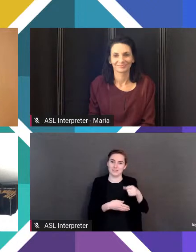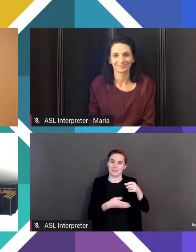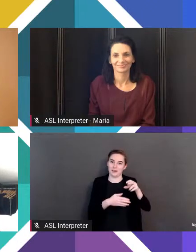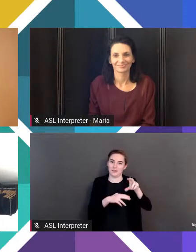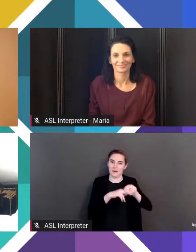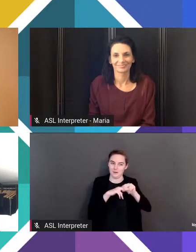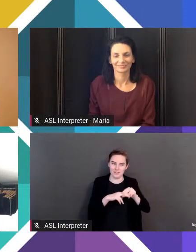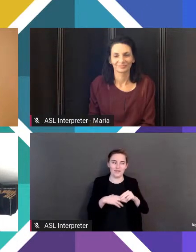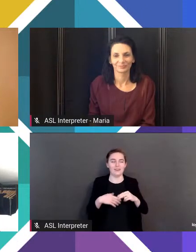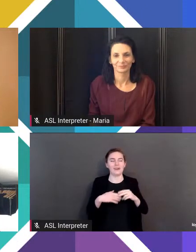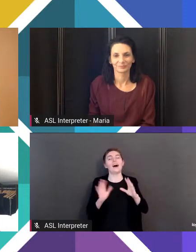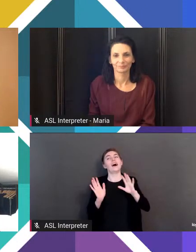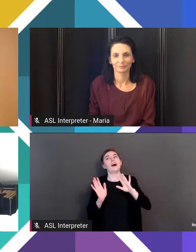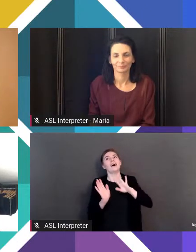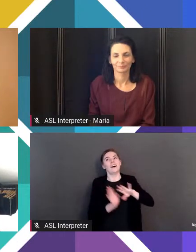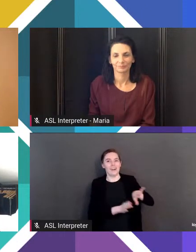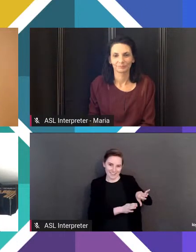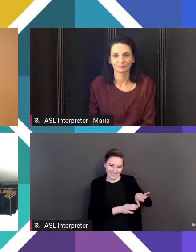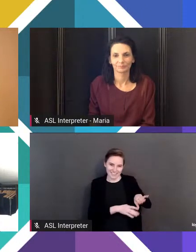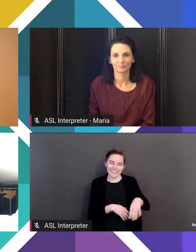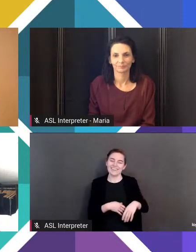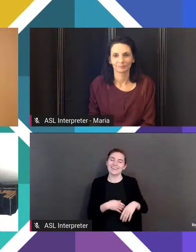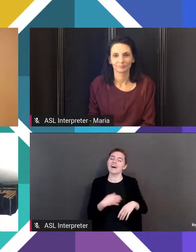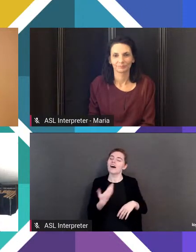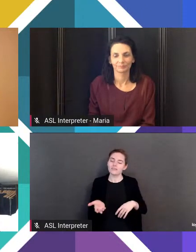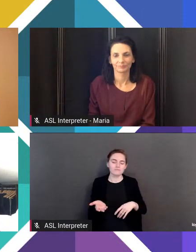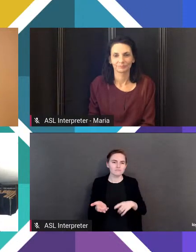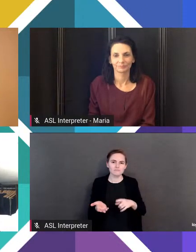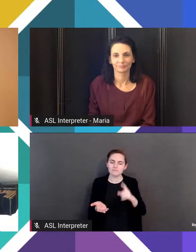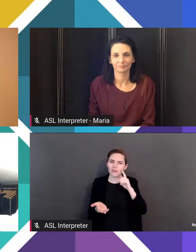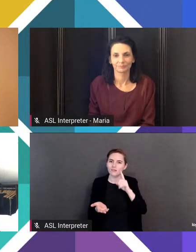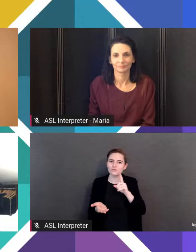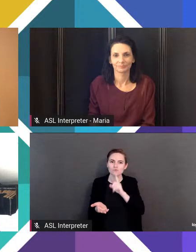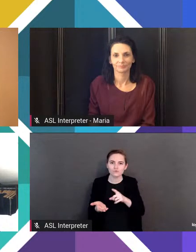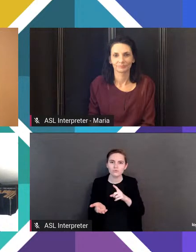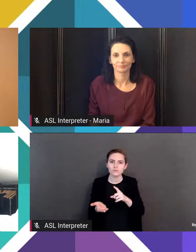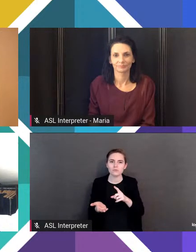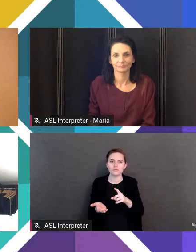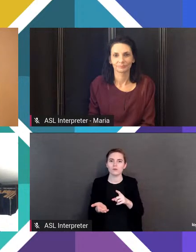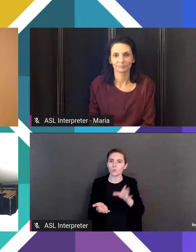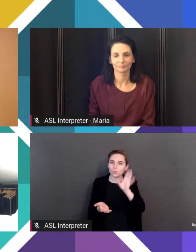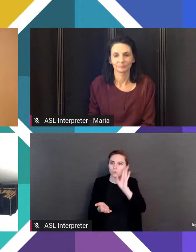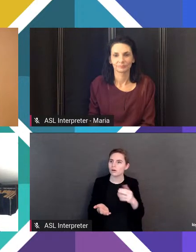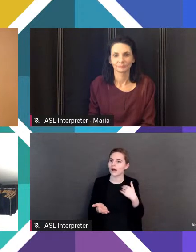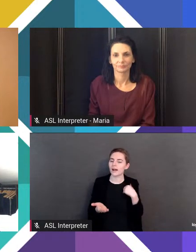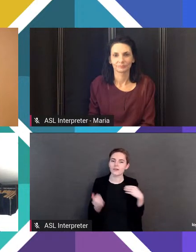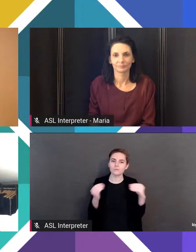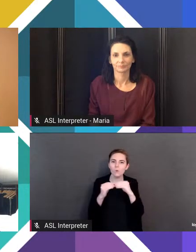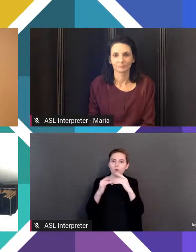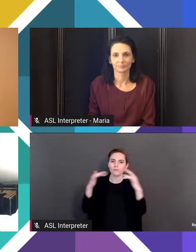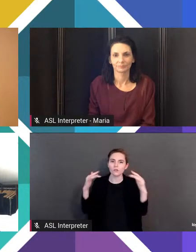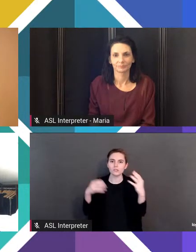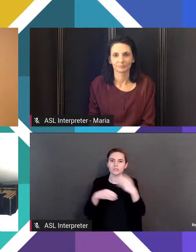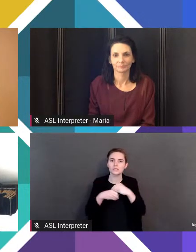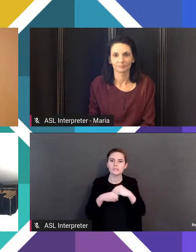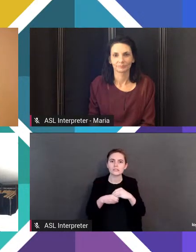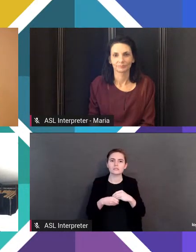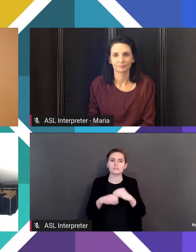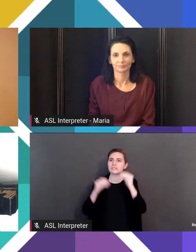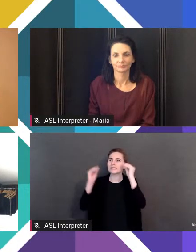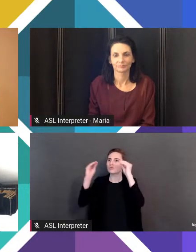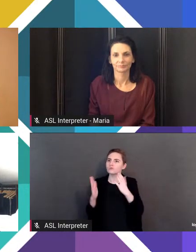But anywho, I thought for sure that there was going to be more diversity in, like, the teachers. But from my